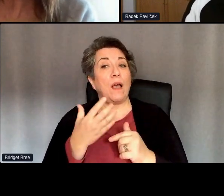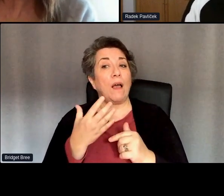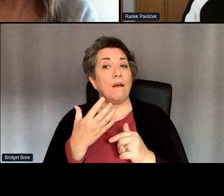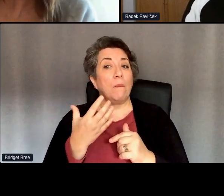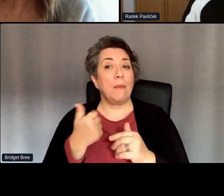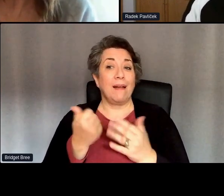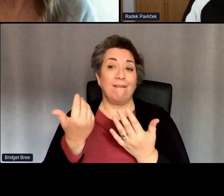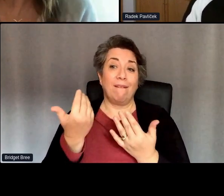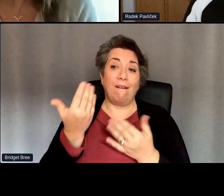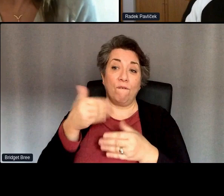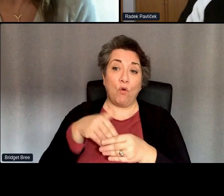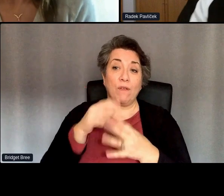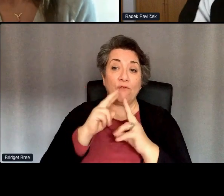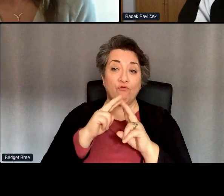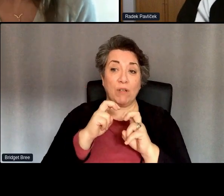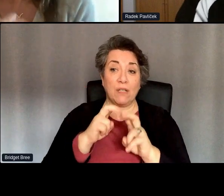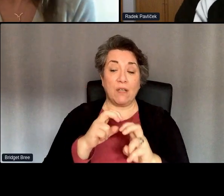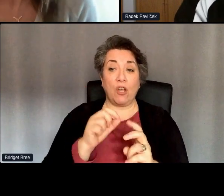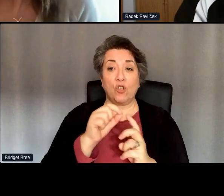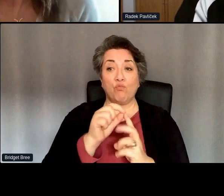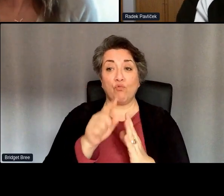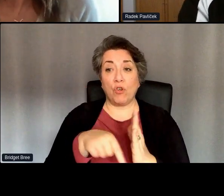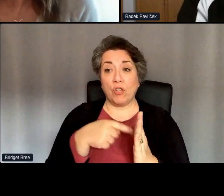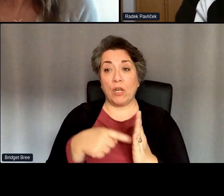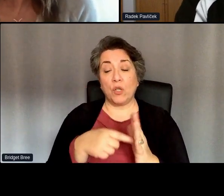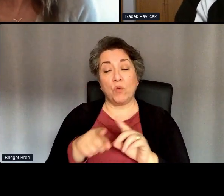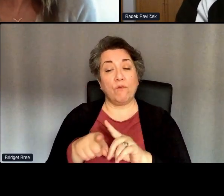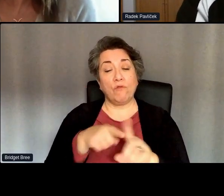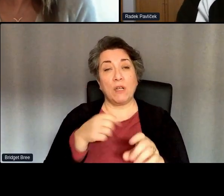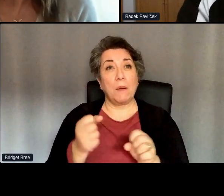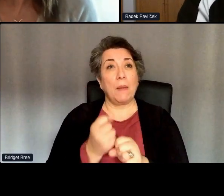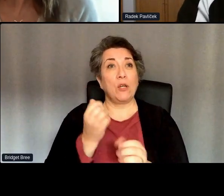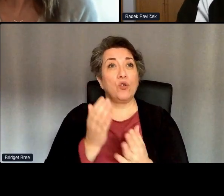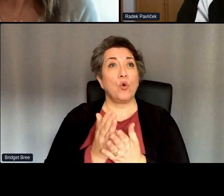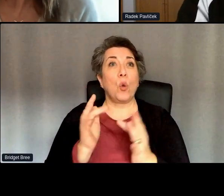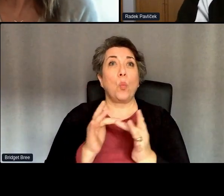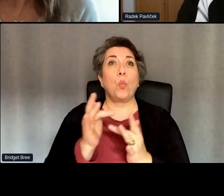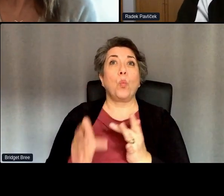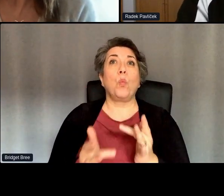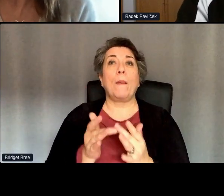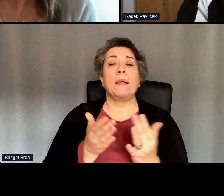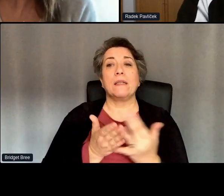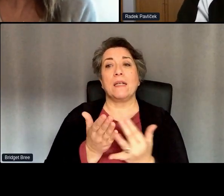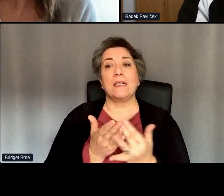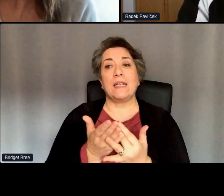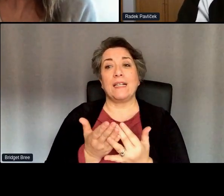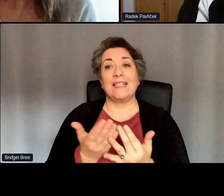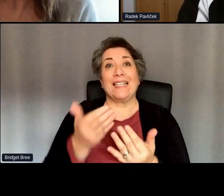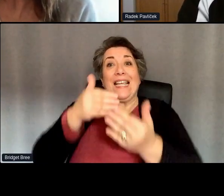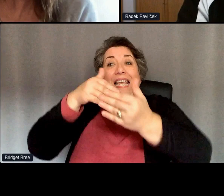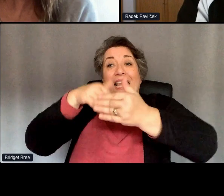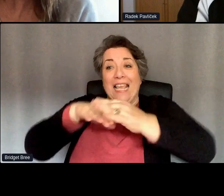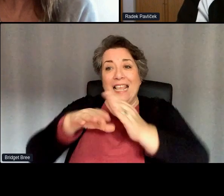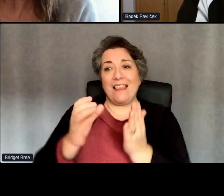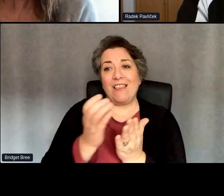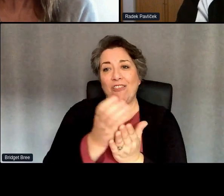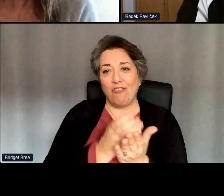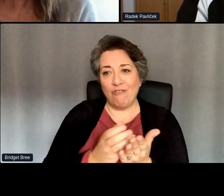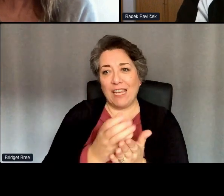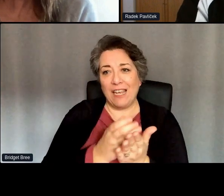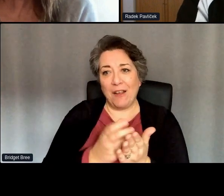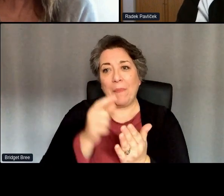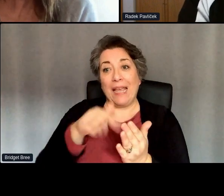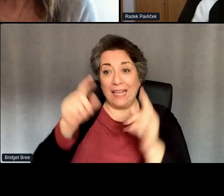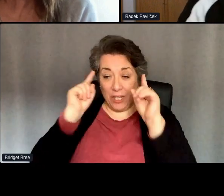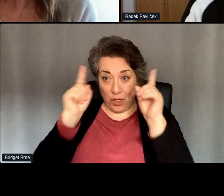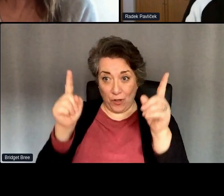projects where we try to make sure that web accessibility becomes part of the curriculum at university studies. So I put a link to